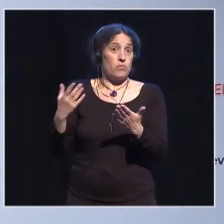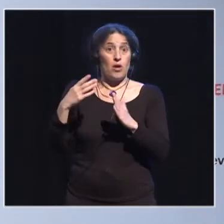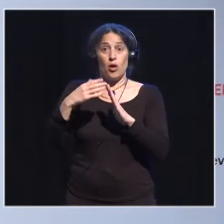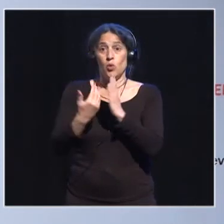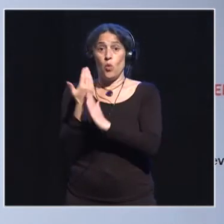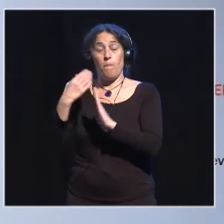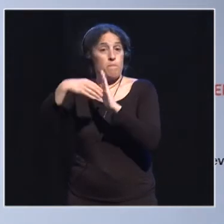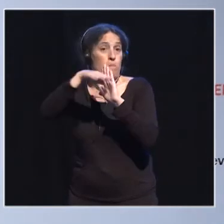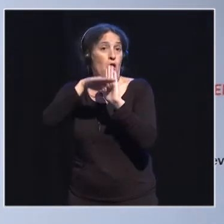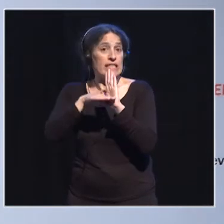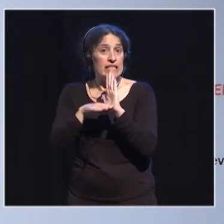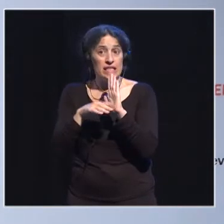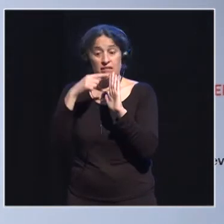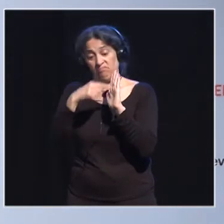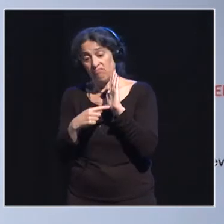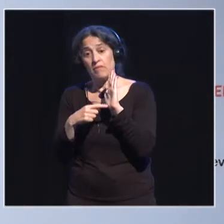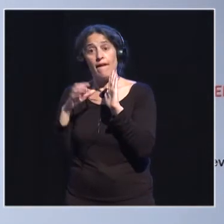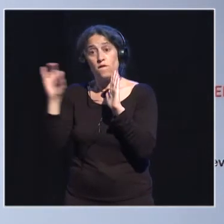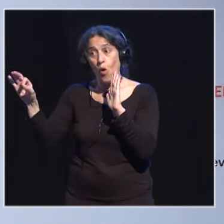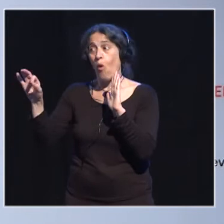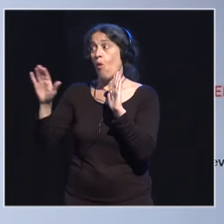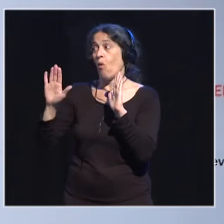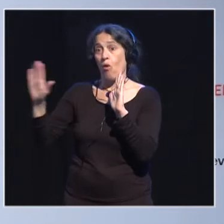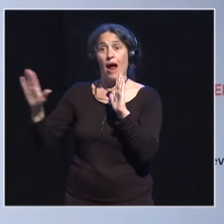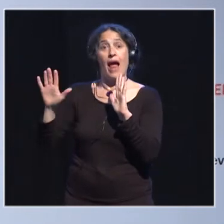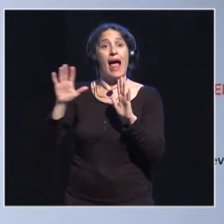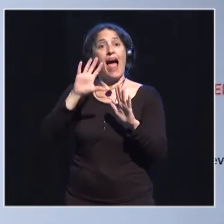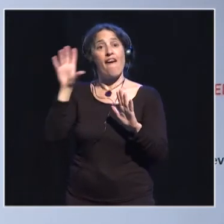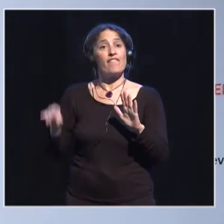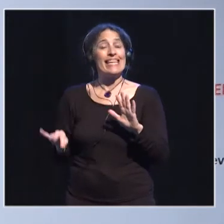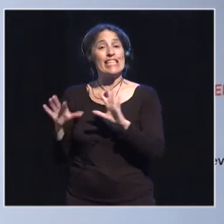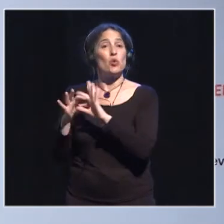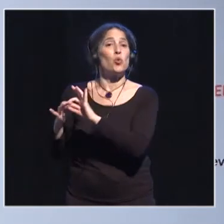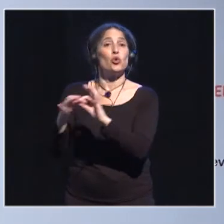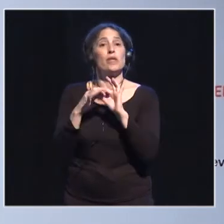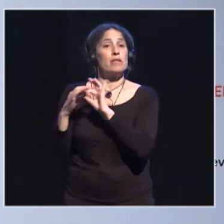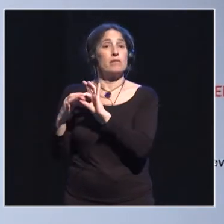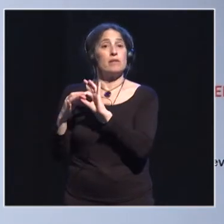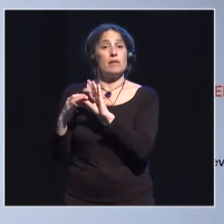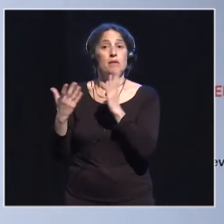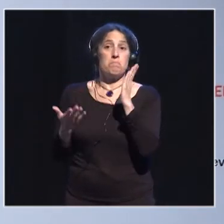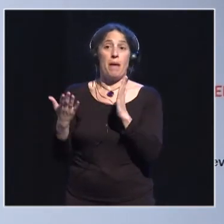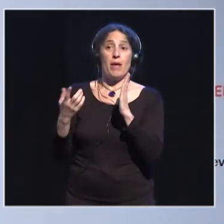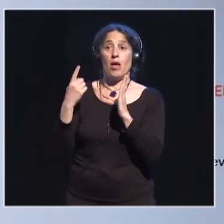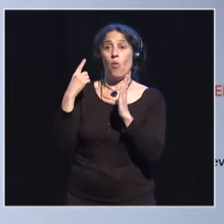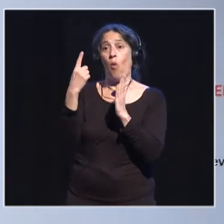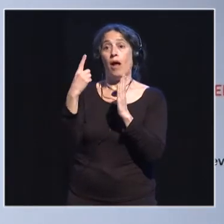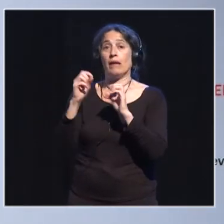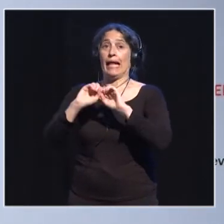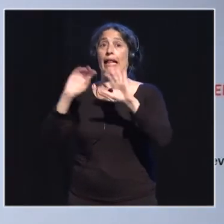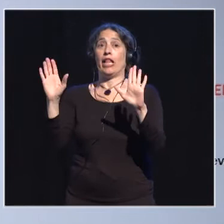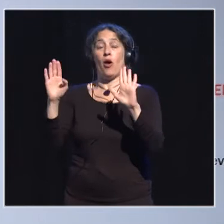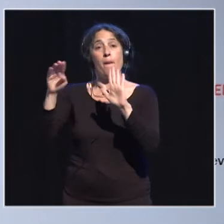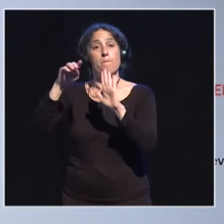Union, that all member states will adapt a policy on how to integrate ICT into their development?